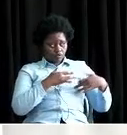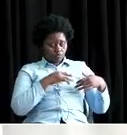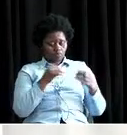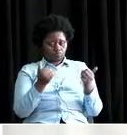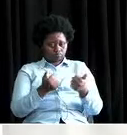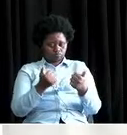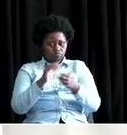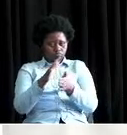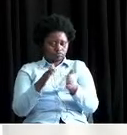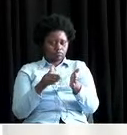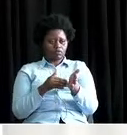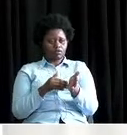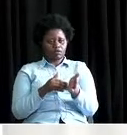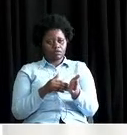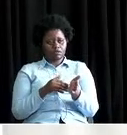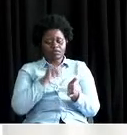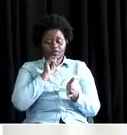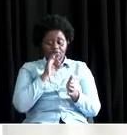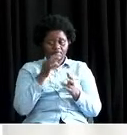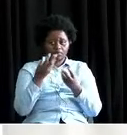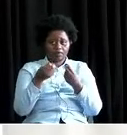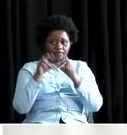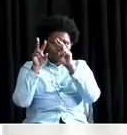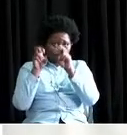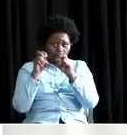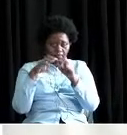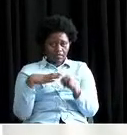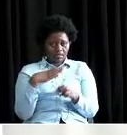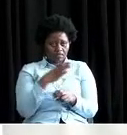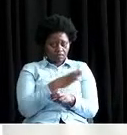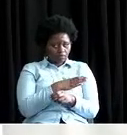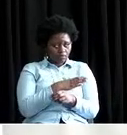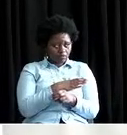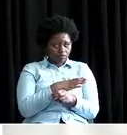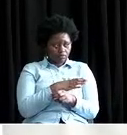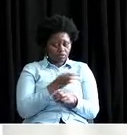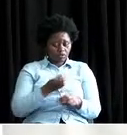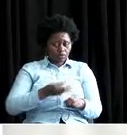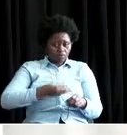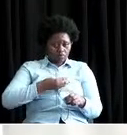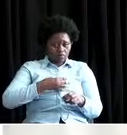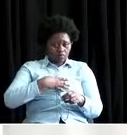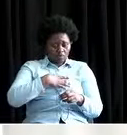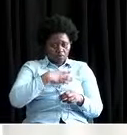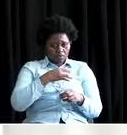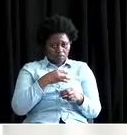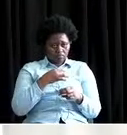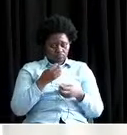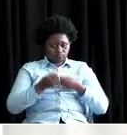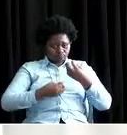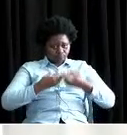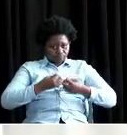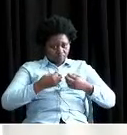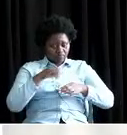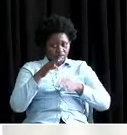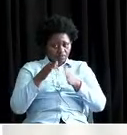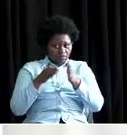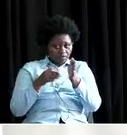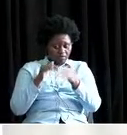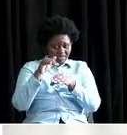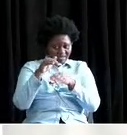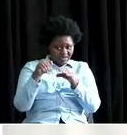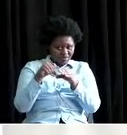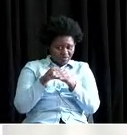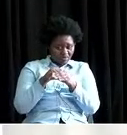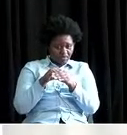complied. If there are issues that the councillors wish to raise about the contents of the report, they